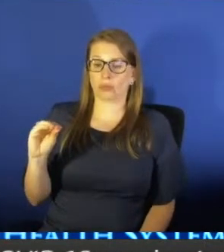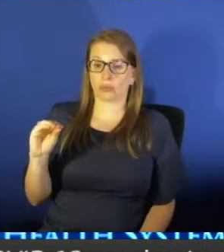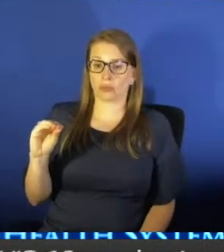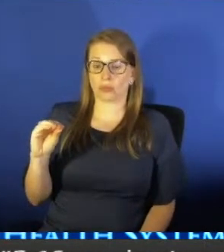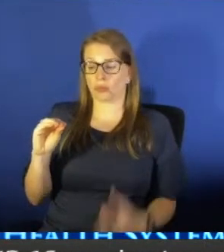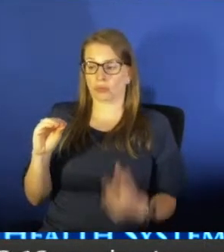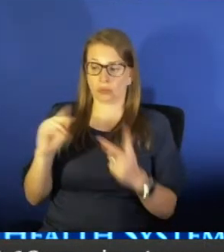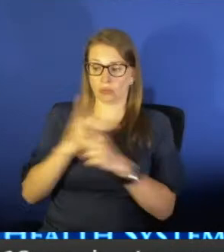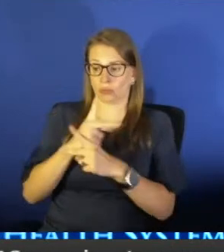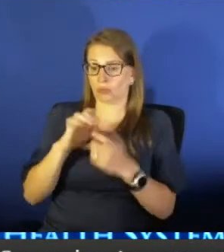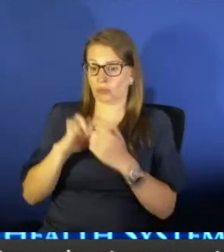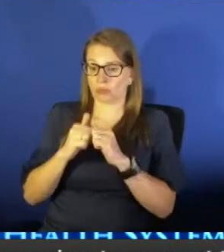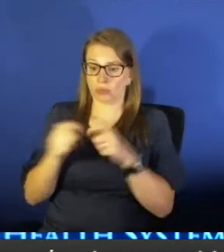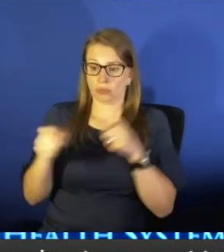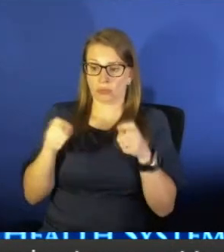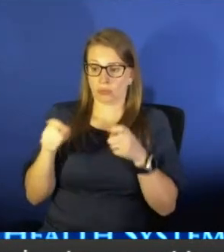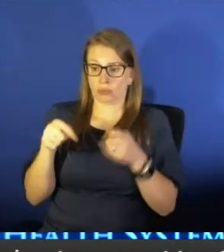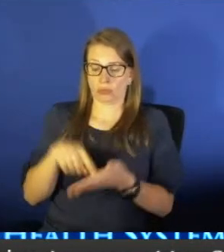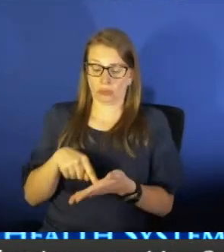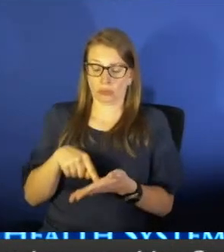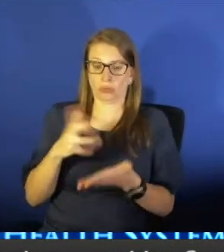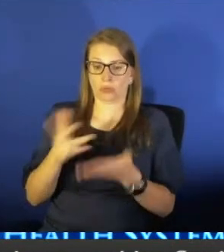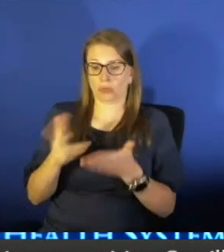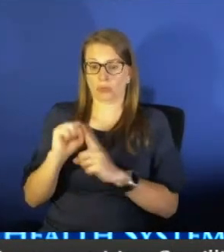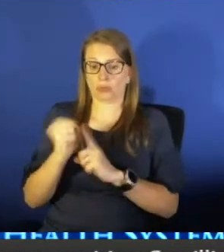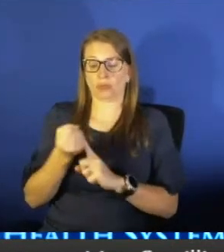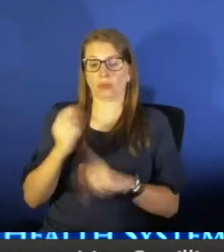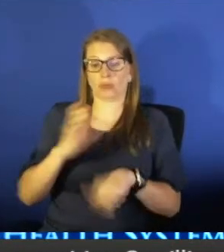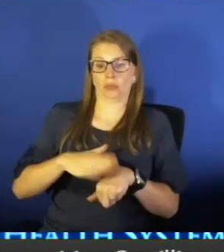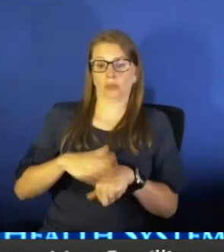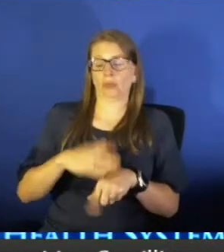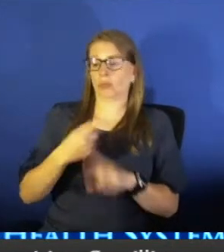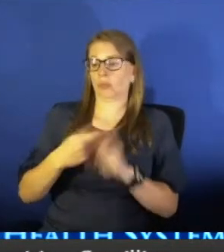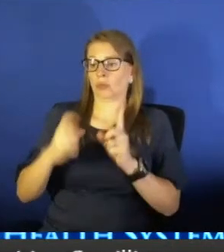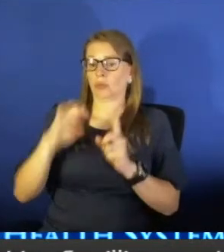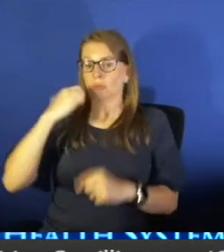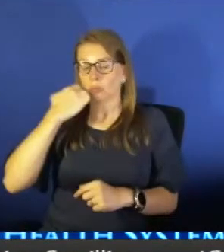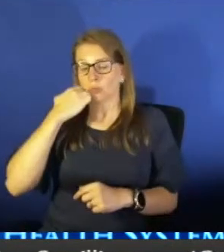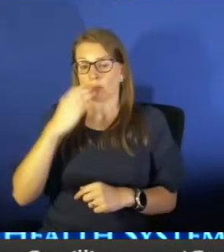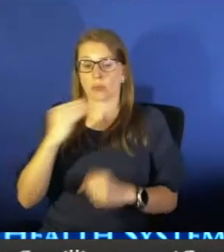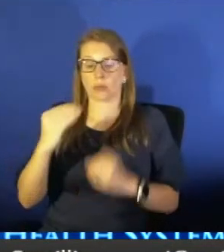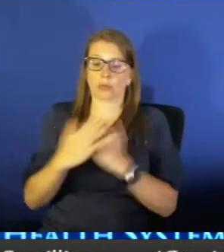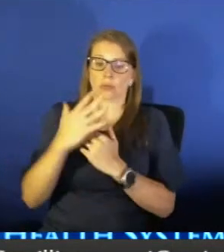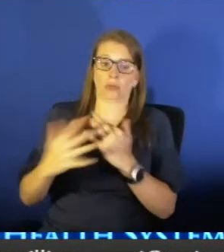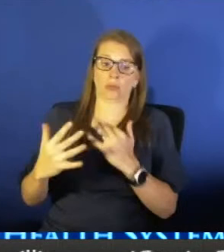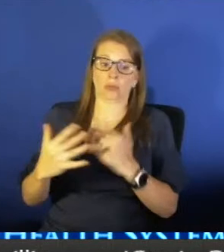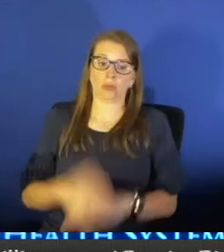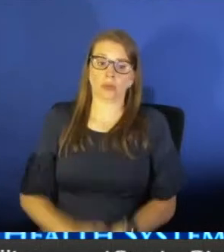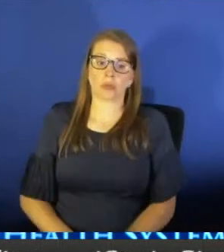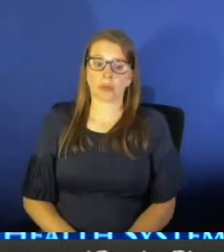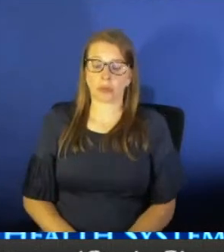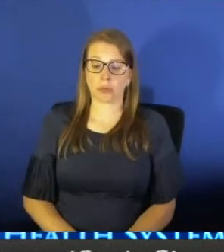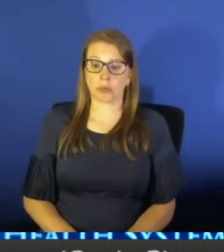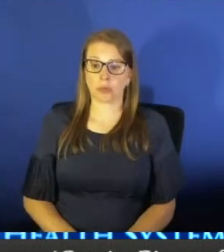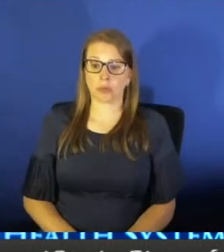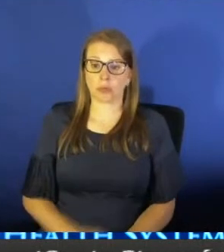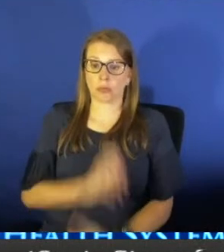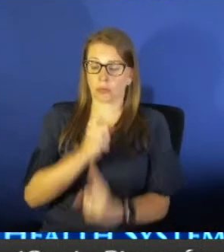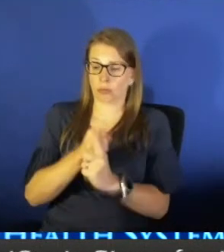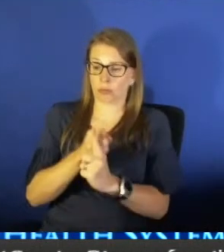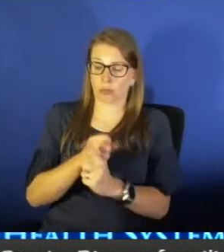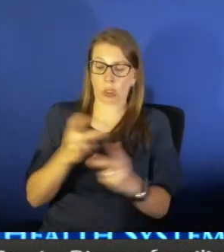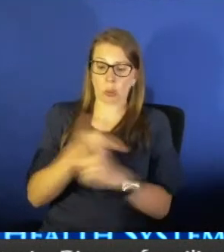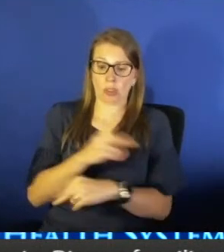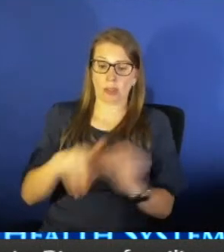And again, we had a little bit of a warning from Europe and from the coast because they got hit with it hardest before we did, and